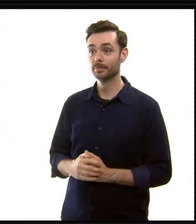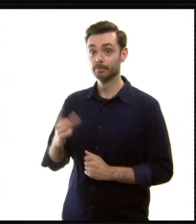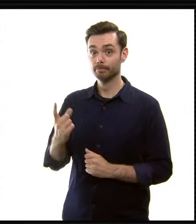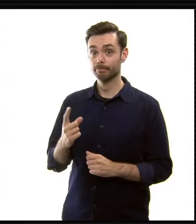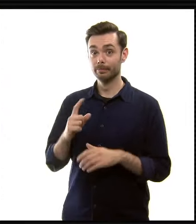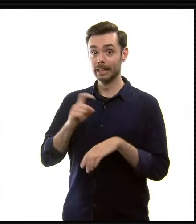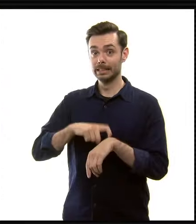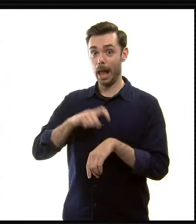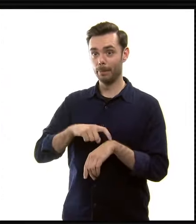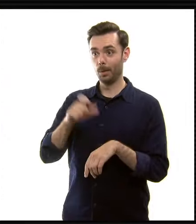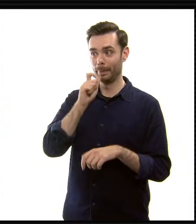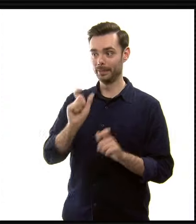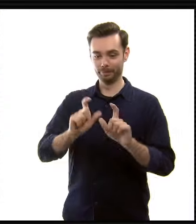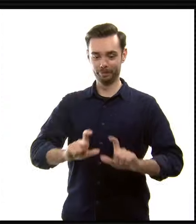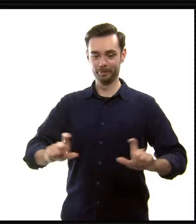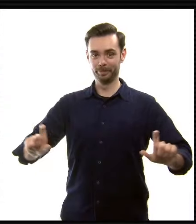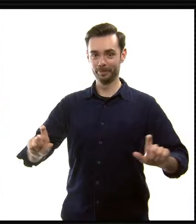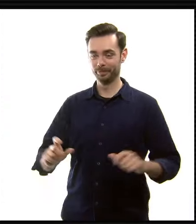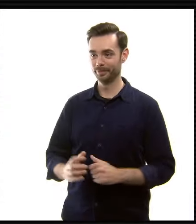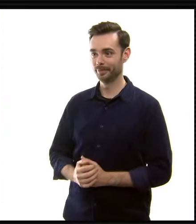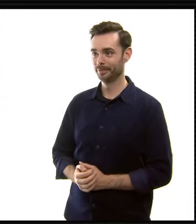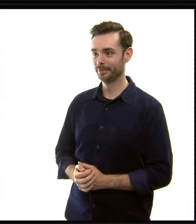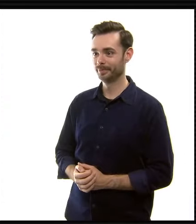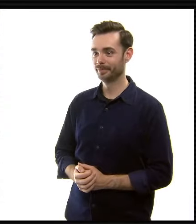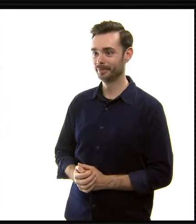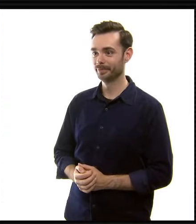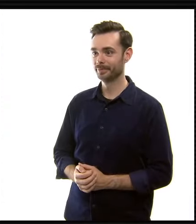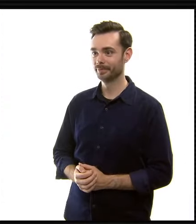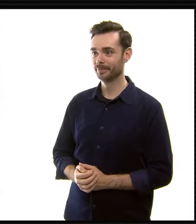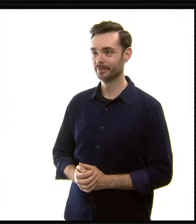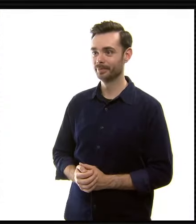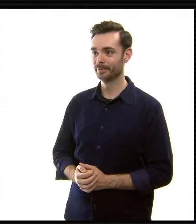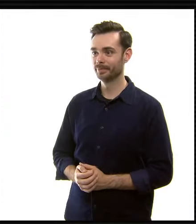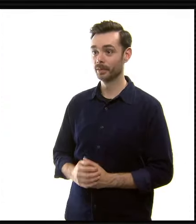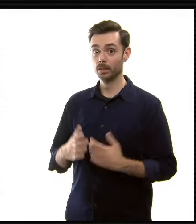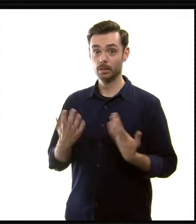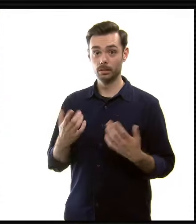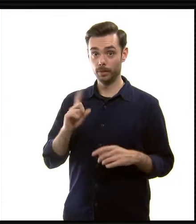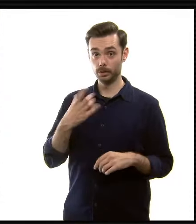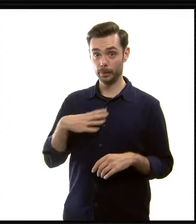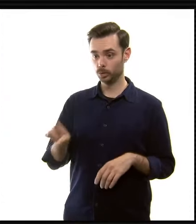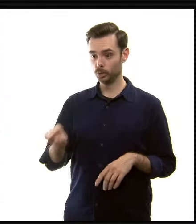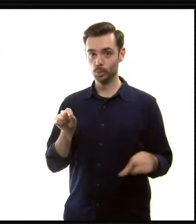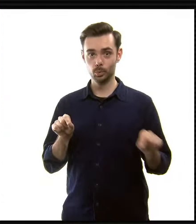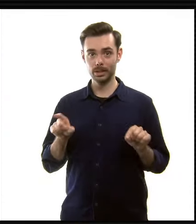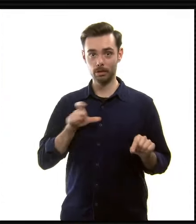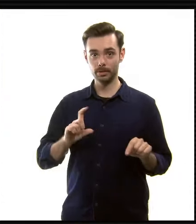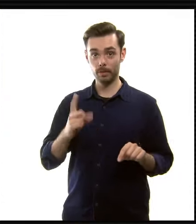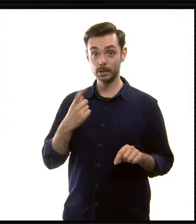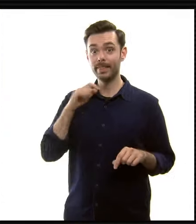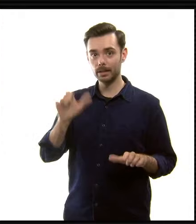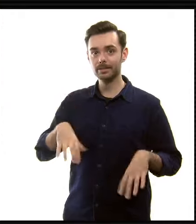All we need now is LEGO Mario and LEGO Peach from these two sets. And then we're ready to go. Let's do this.